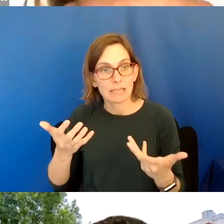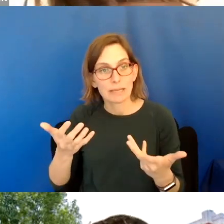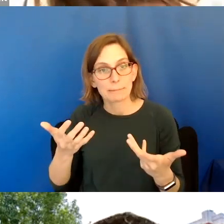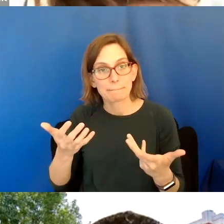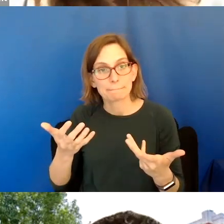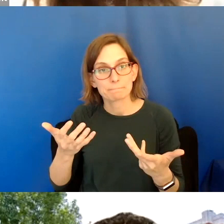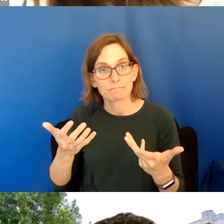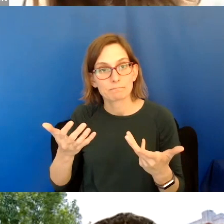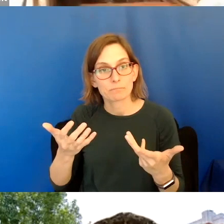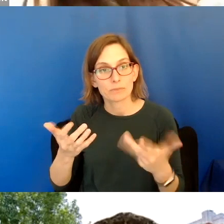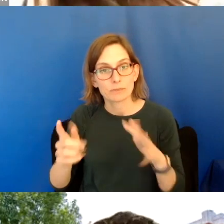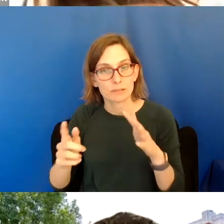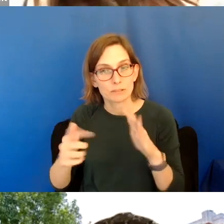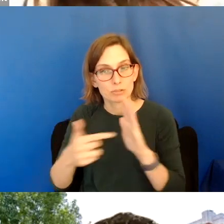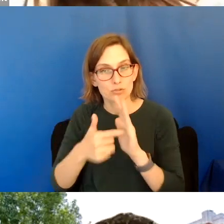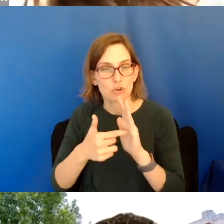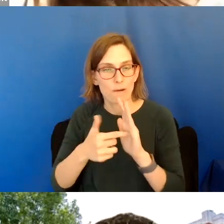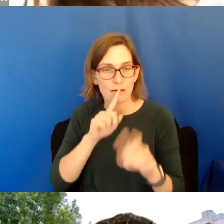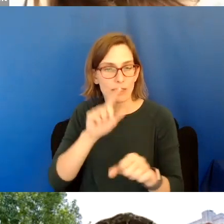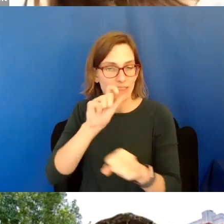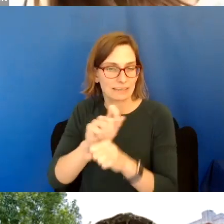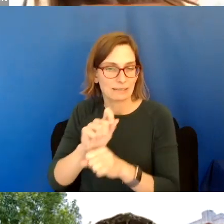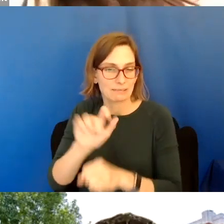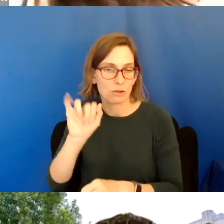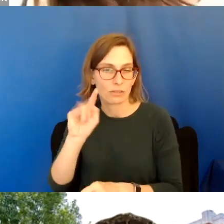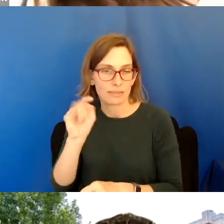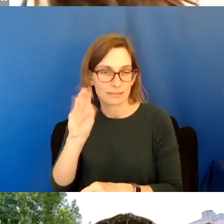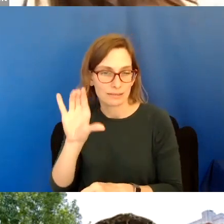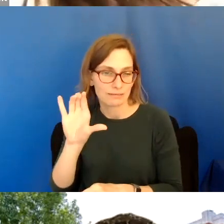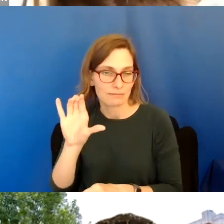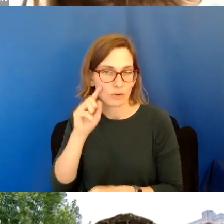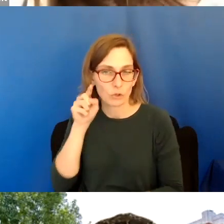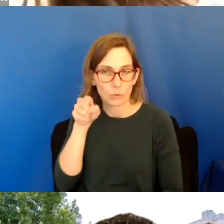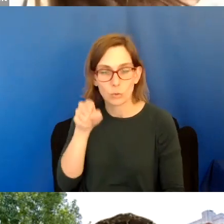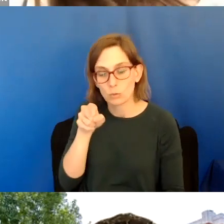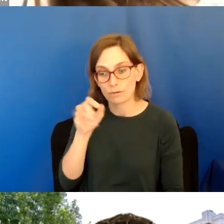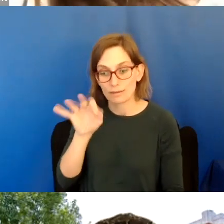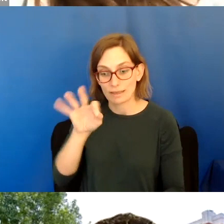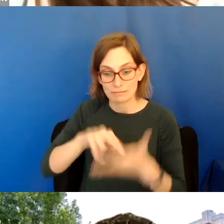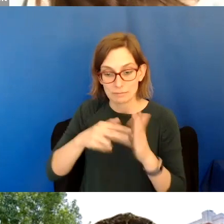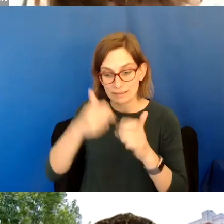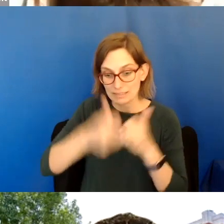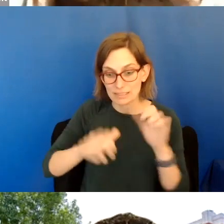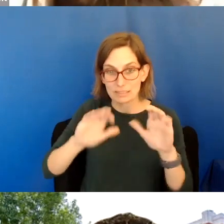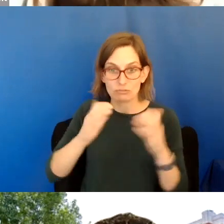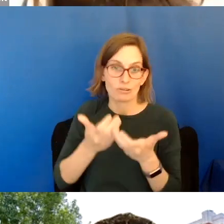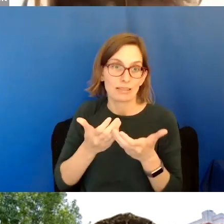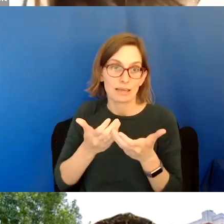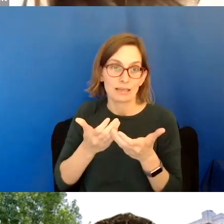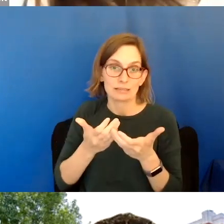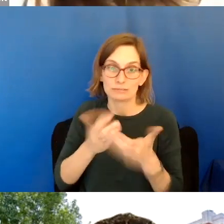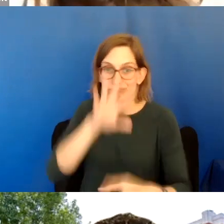is to show up authentically, whatever that looks like and means for you. If it means that every class you're being disruptive, I